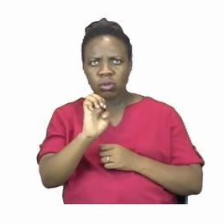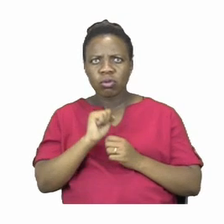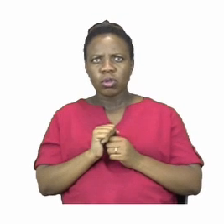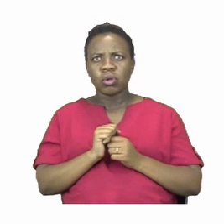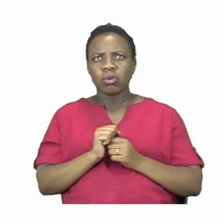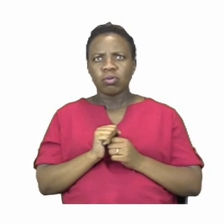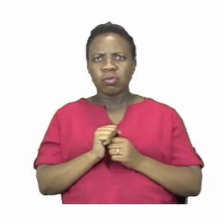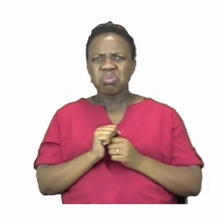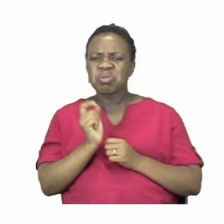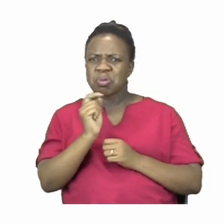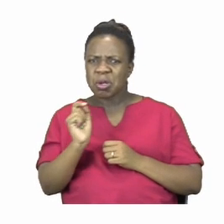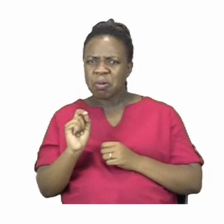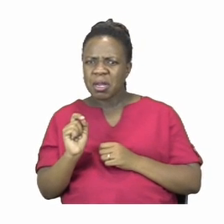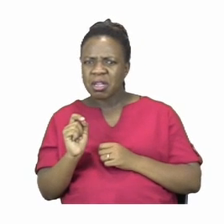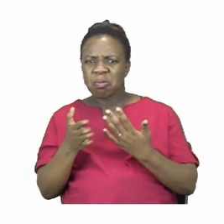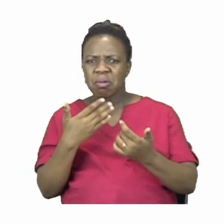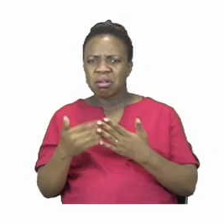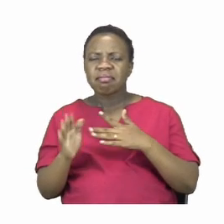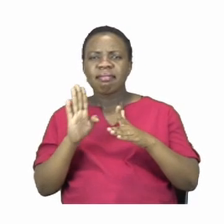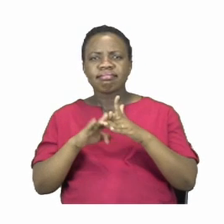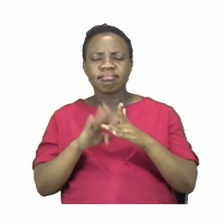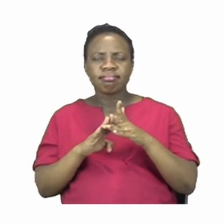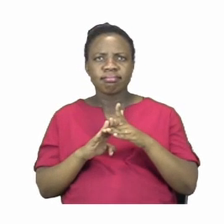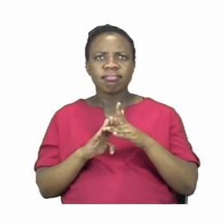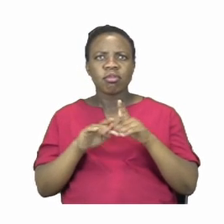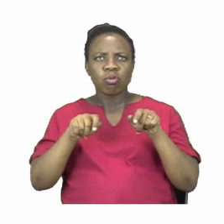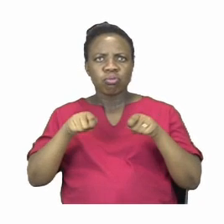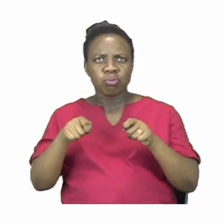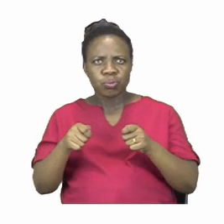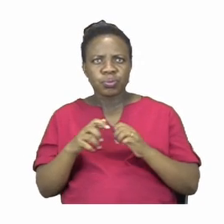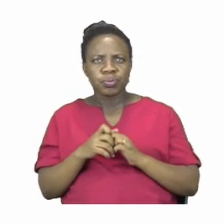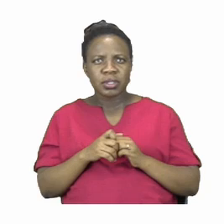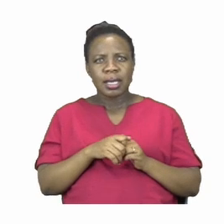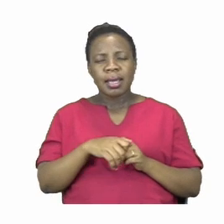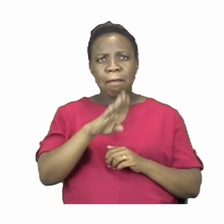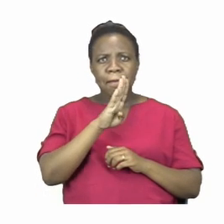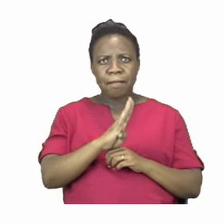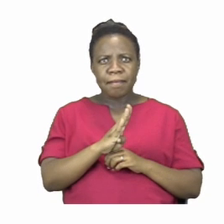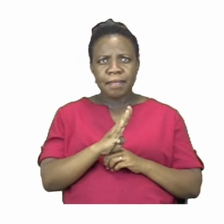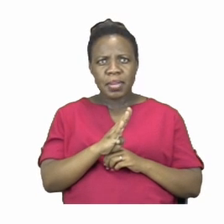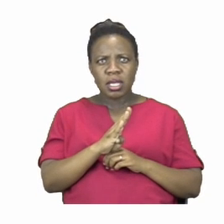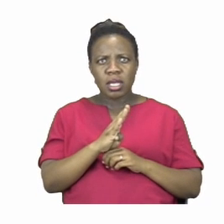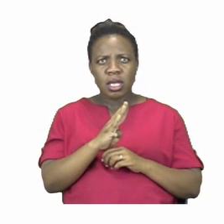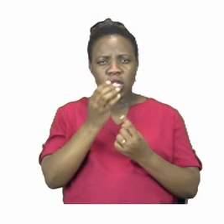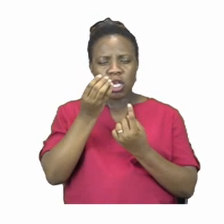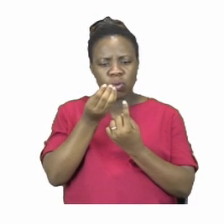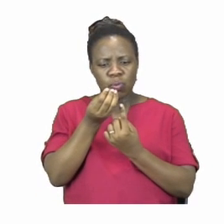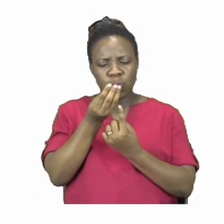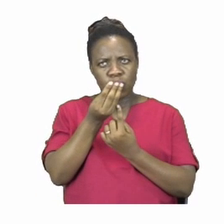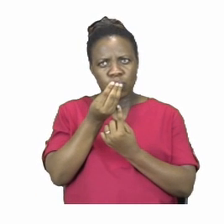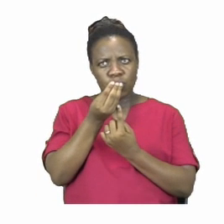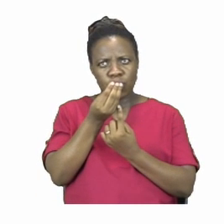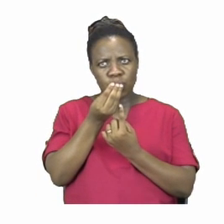is a candle or candles, and then C is the sun. So take your time when you're making your sentences, boys and girls. Don't